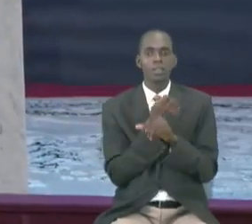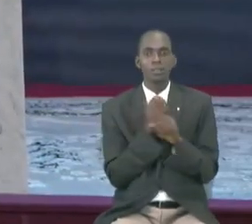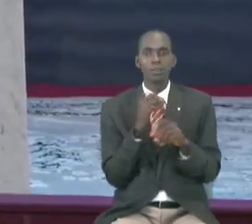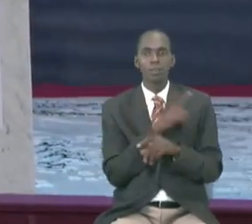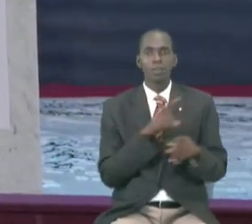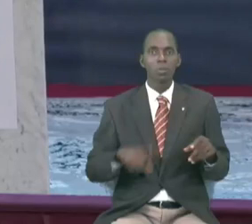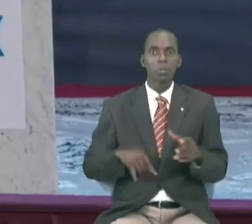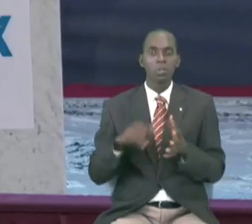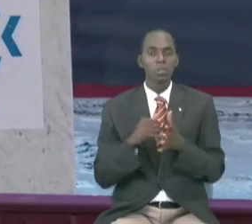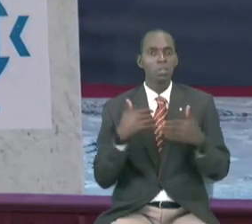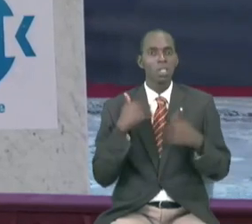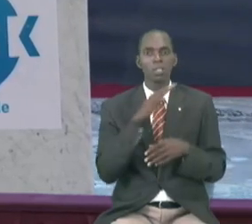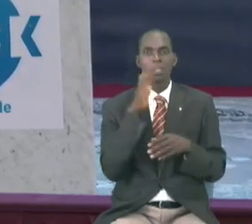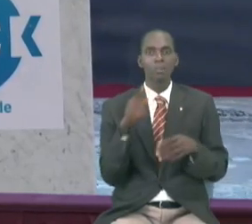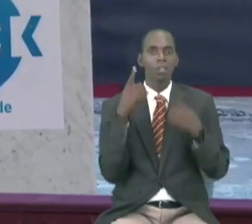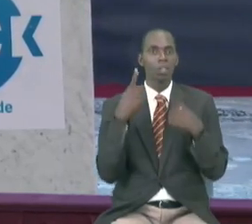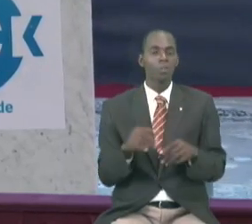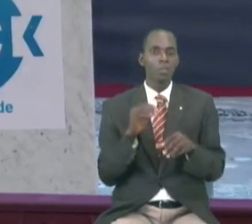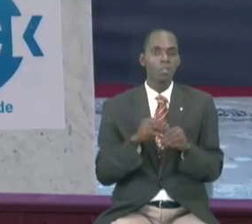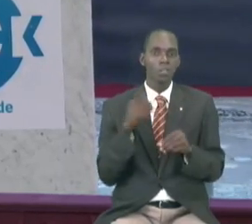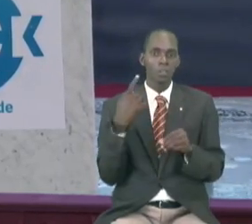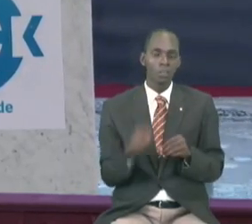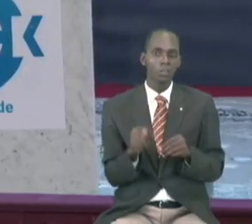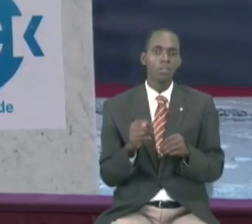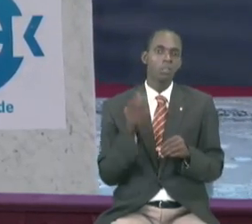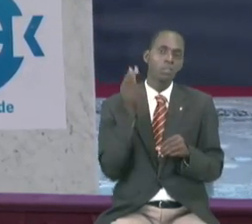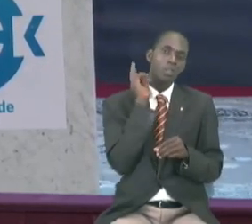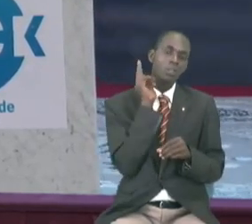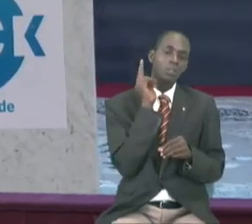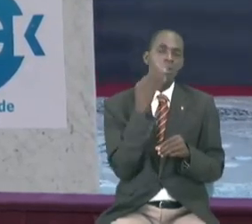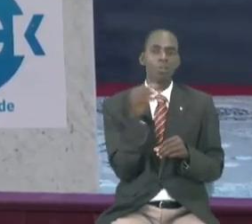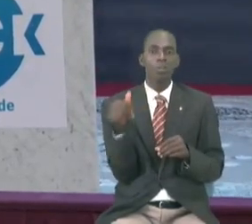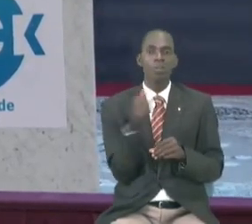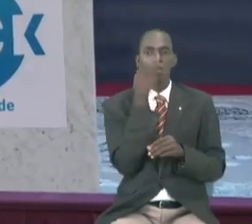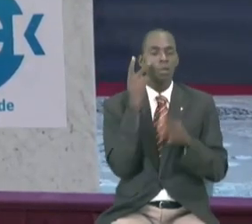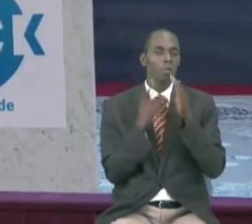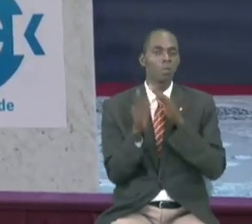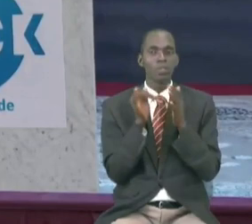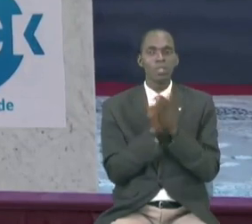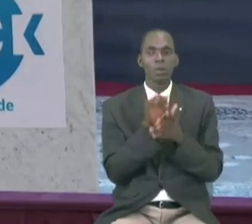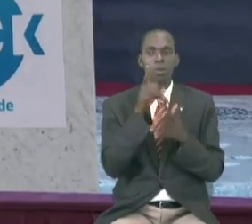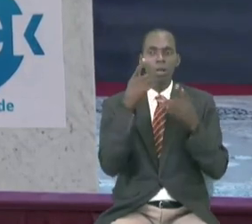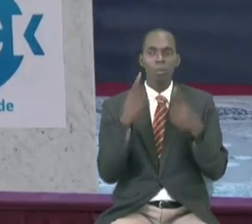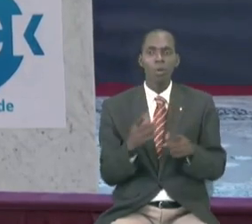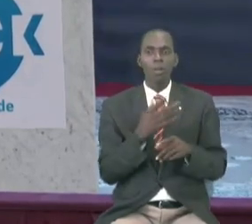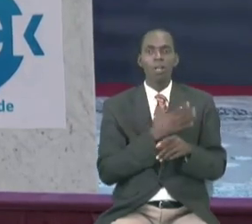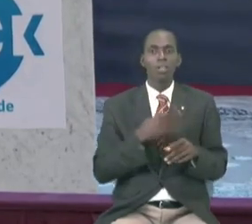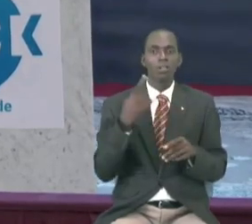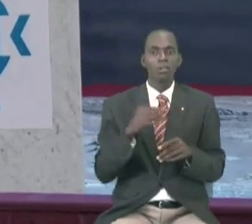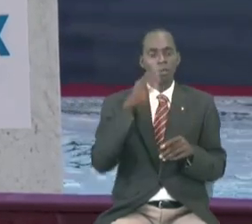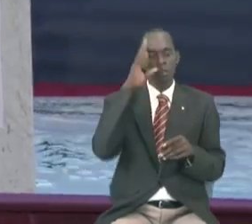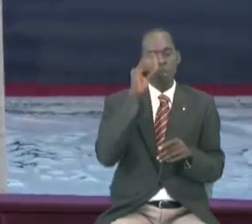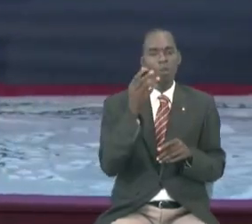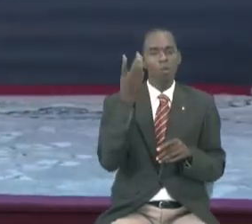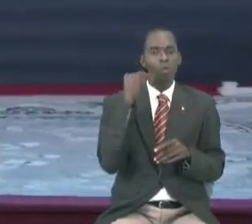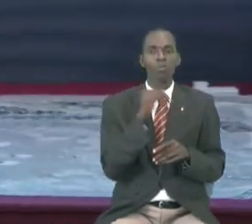the man was not satisfied. And now leafy plants came over